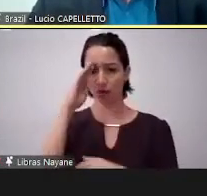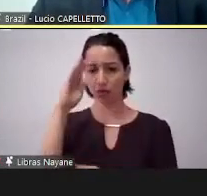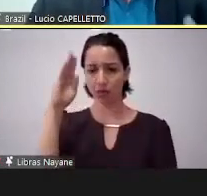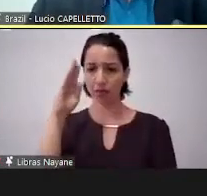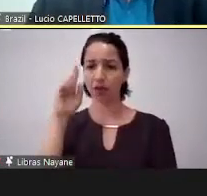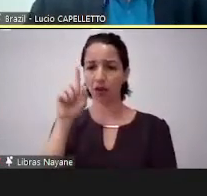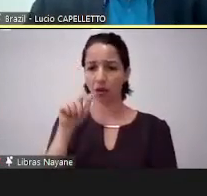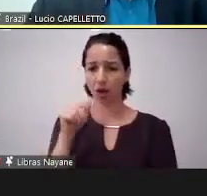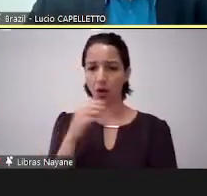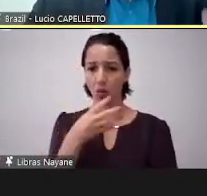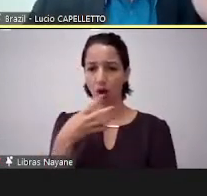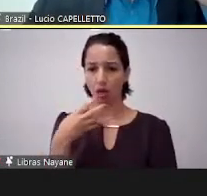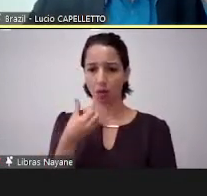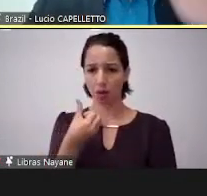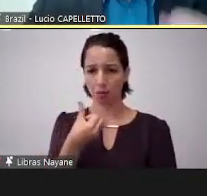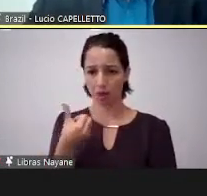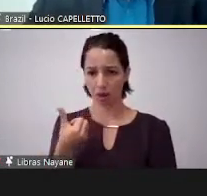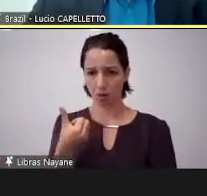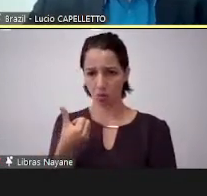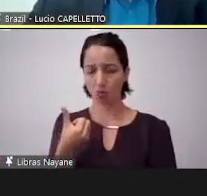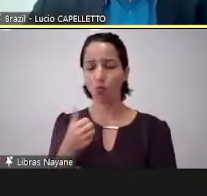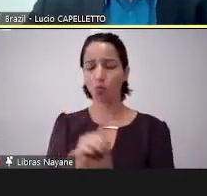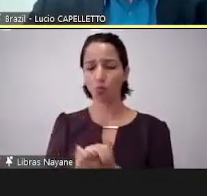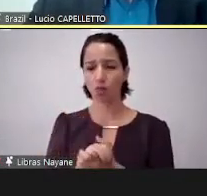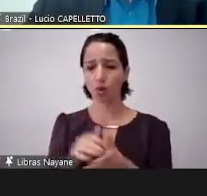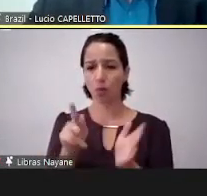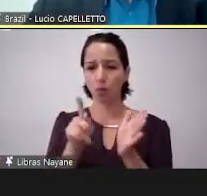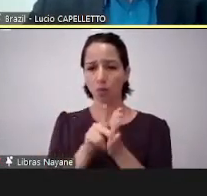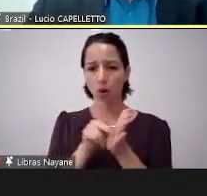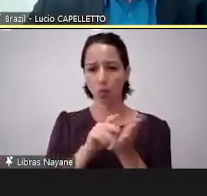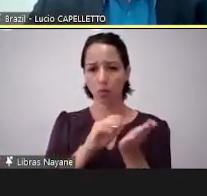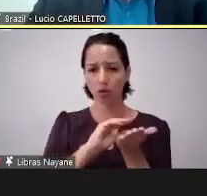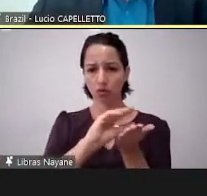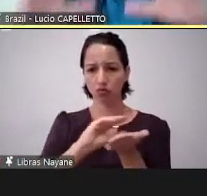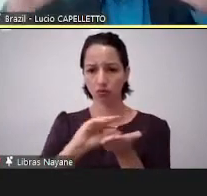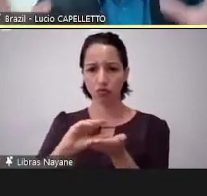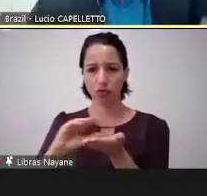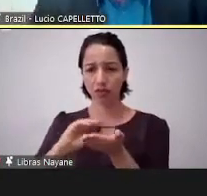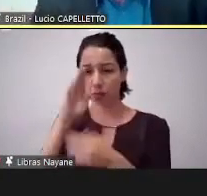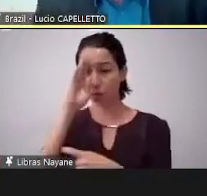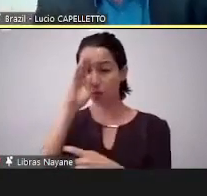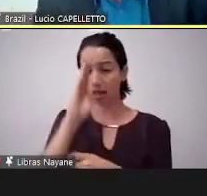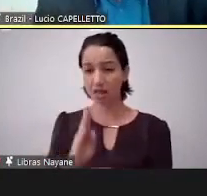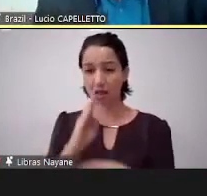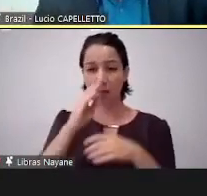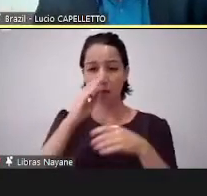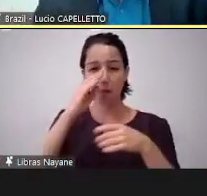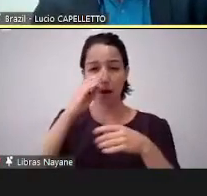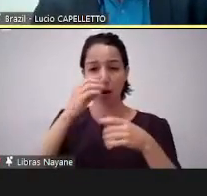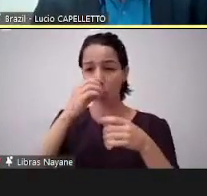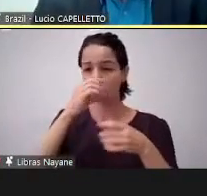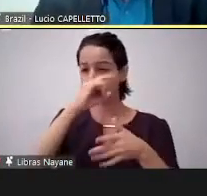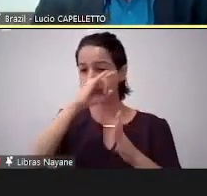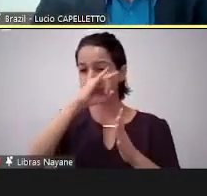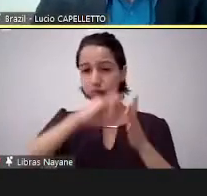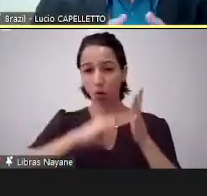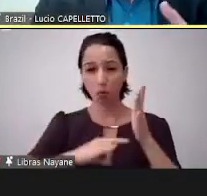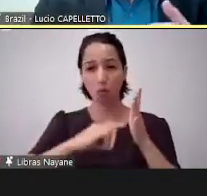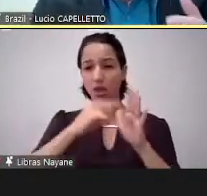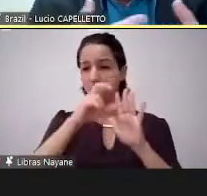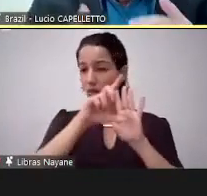is 4.61 of investments, which is the major